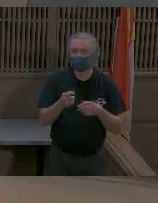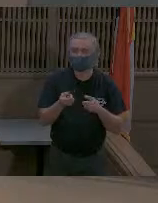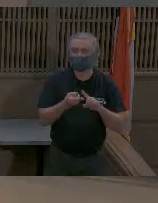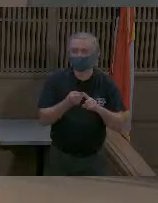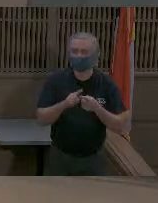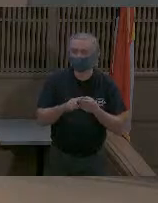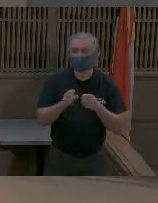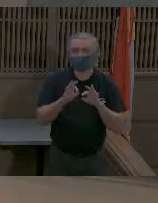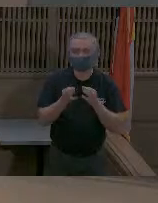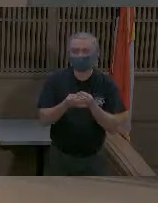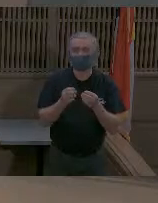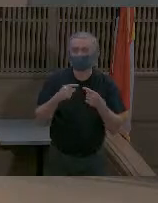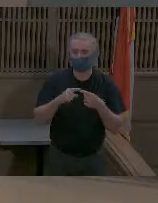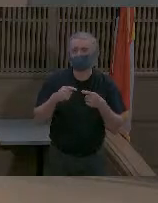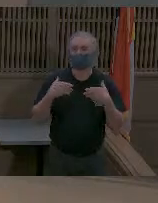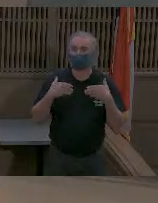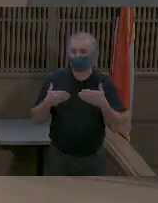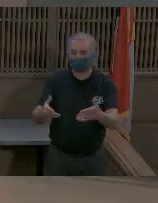friends.